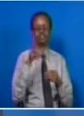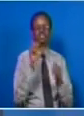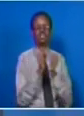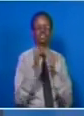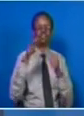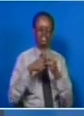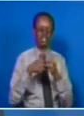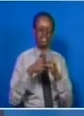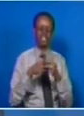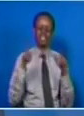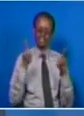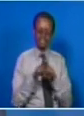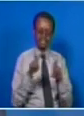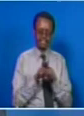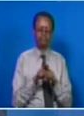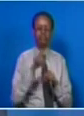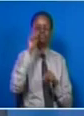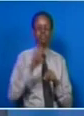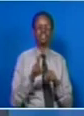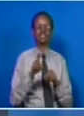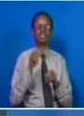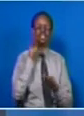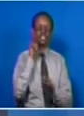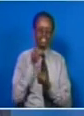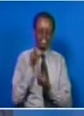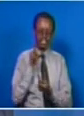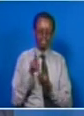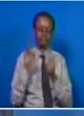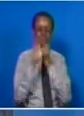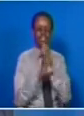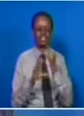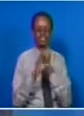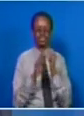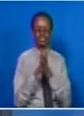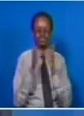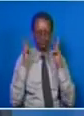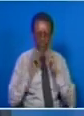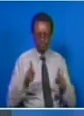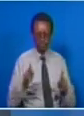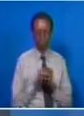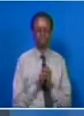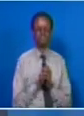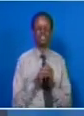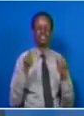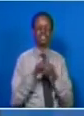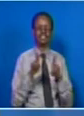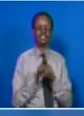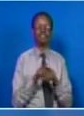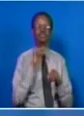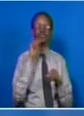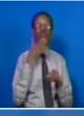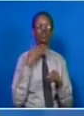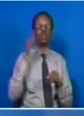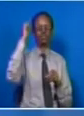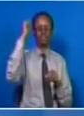whatever the outcome, we must keep this country intact. Now, I would like us to shun politics of tribalism because nobody